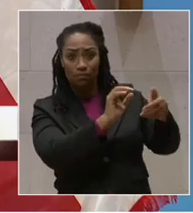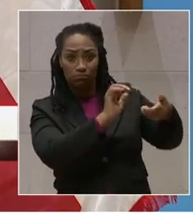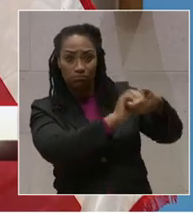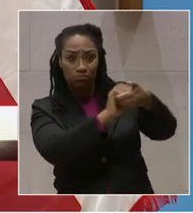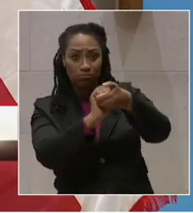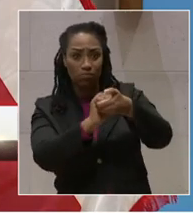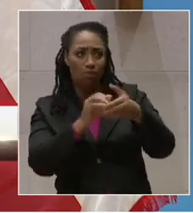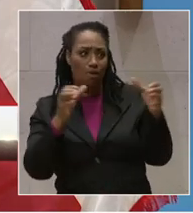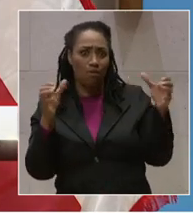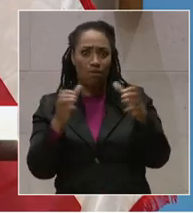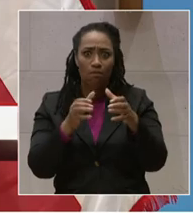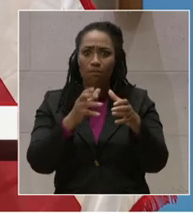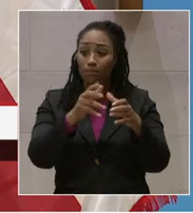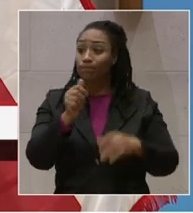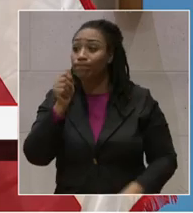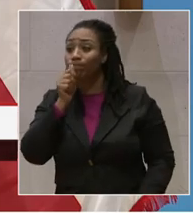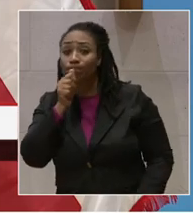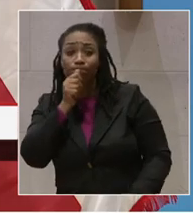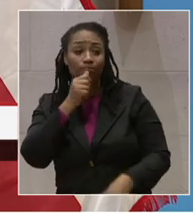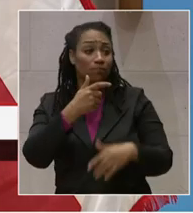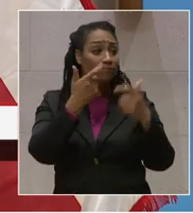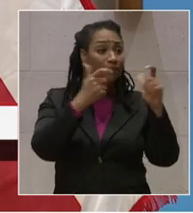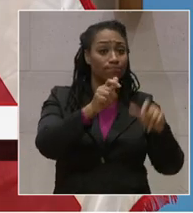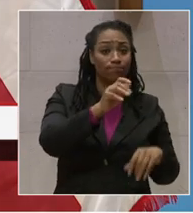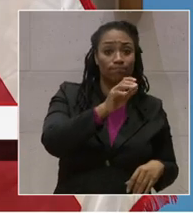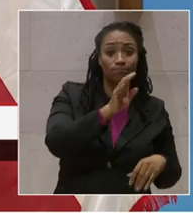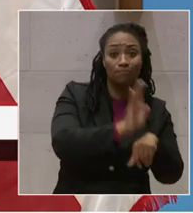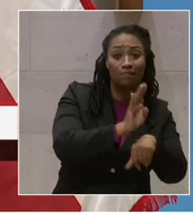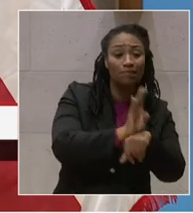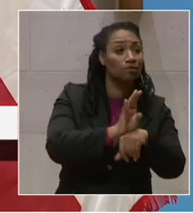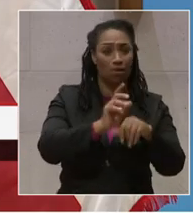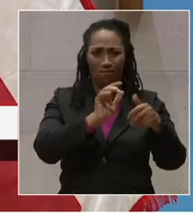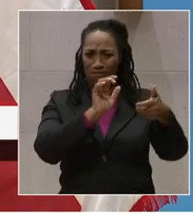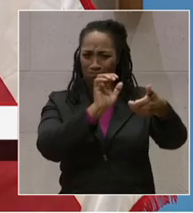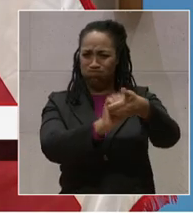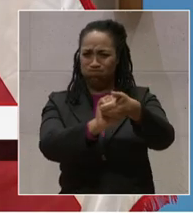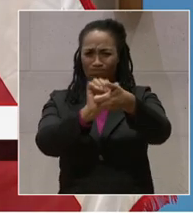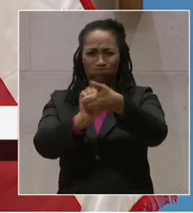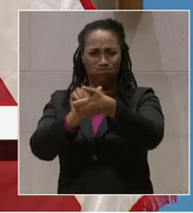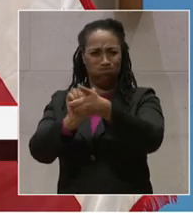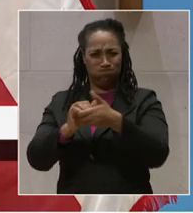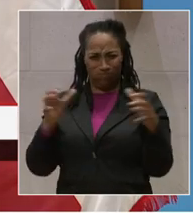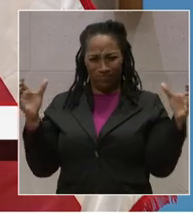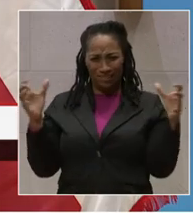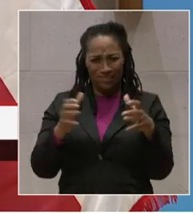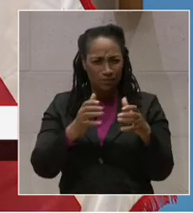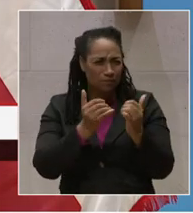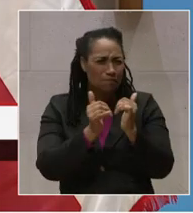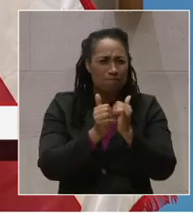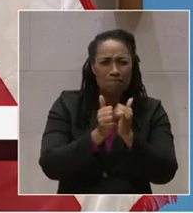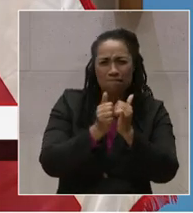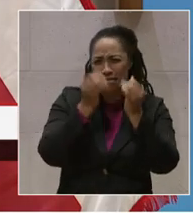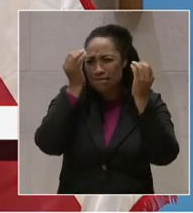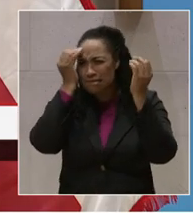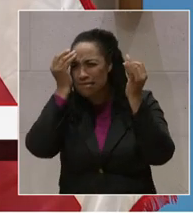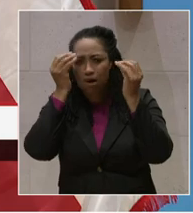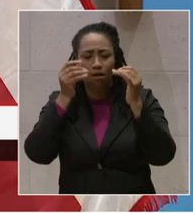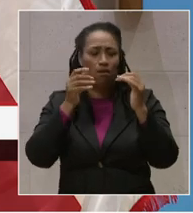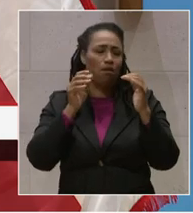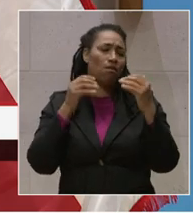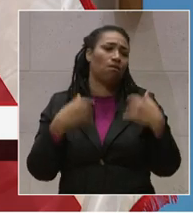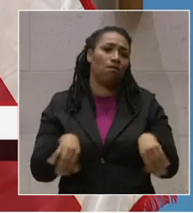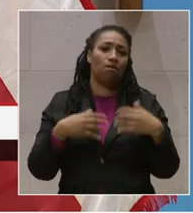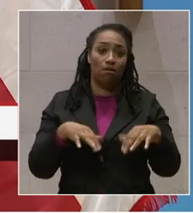community-based organizations to come up with solutions to this challenge. that has really crippled a